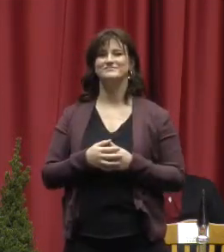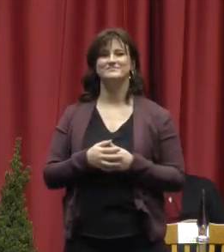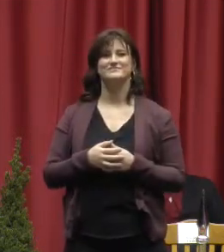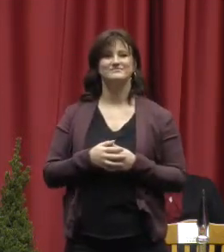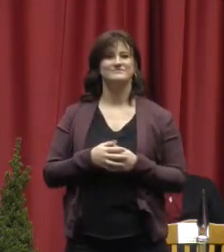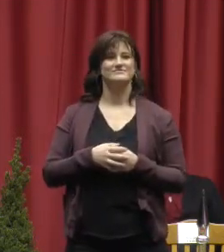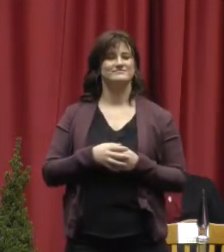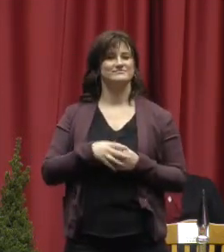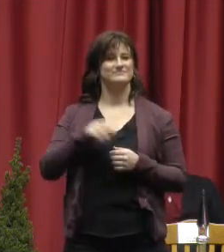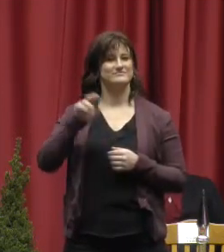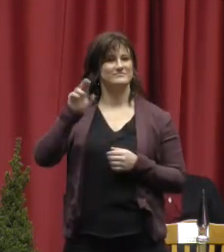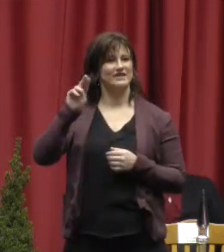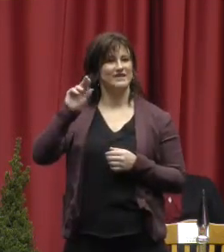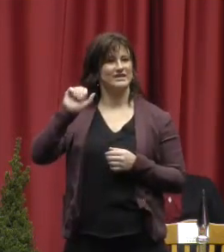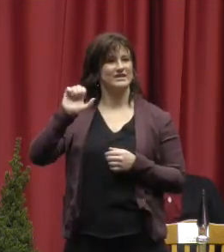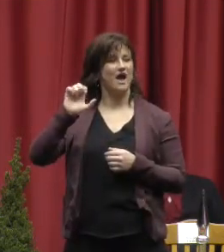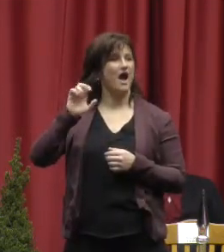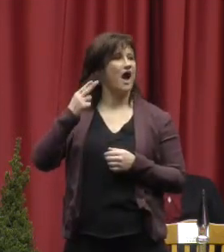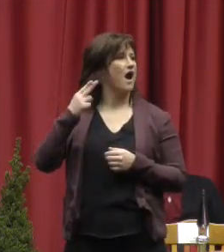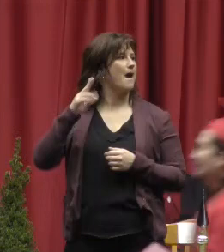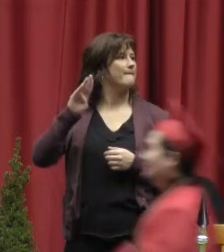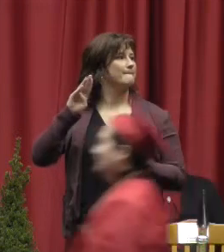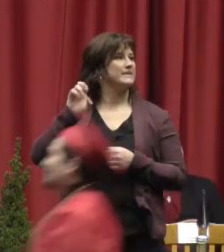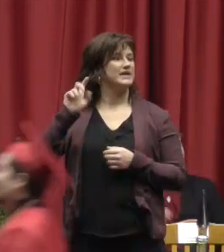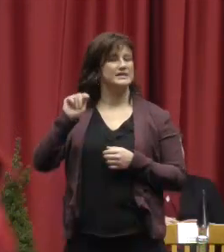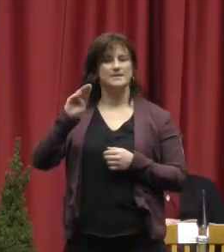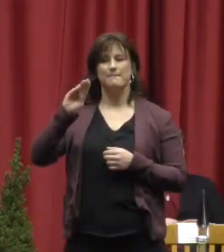Navneet Marcella,